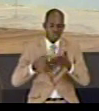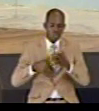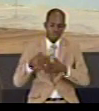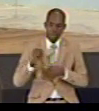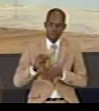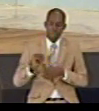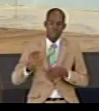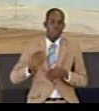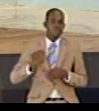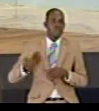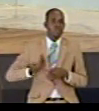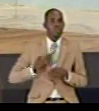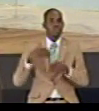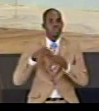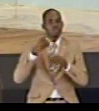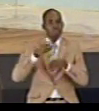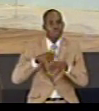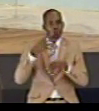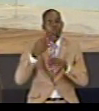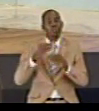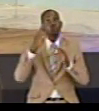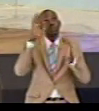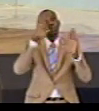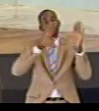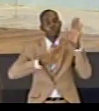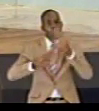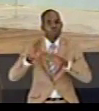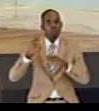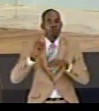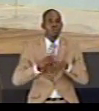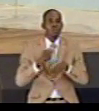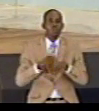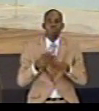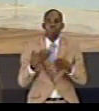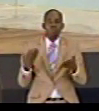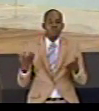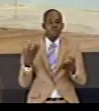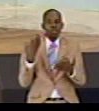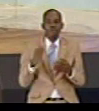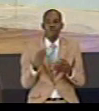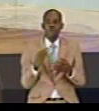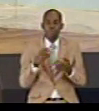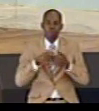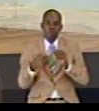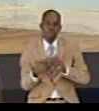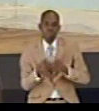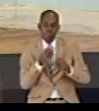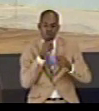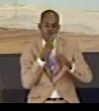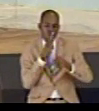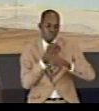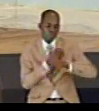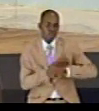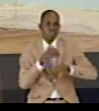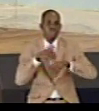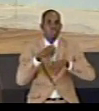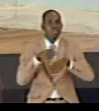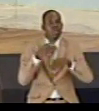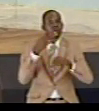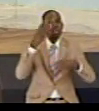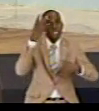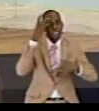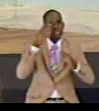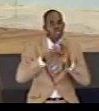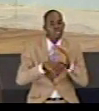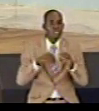time of trouble, in time of danger, in time of insecurity, in time of sickness, in time